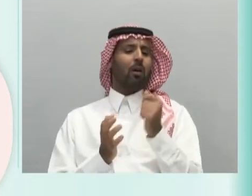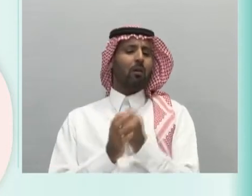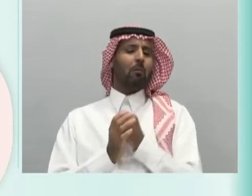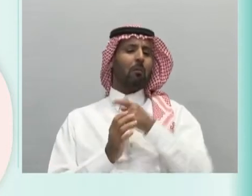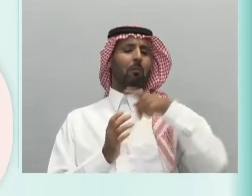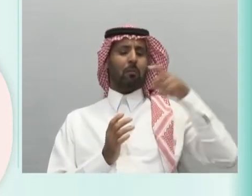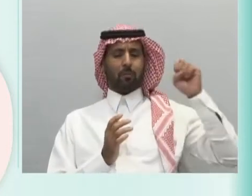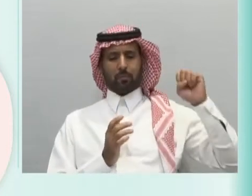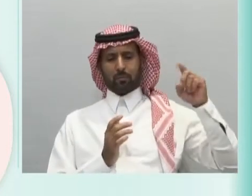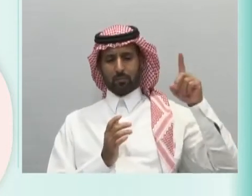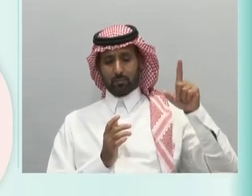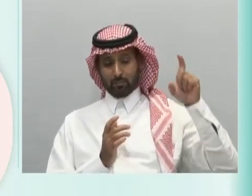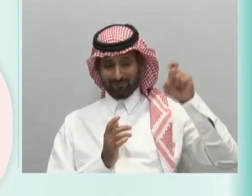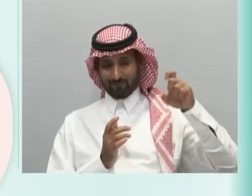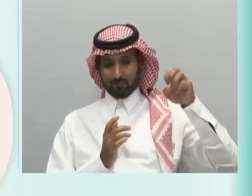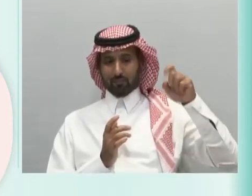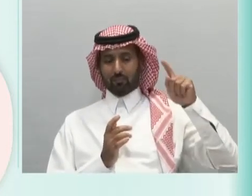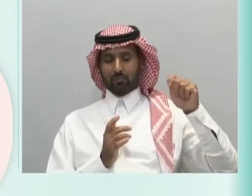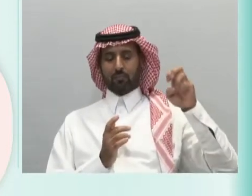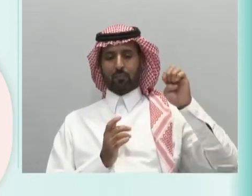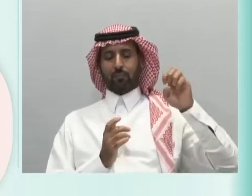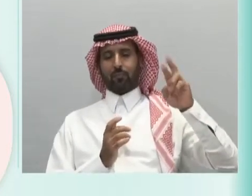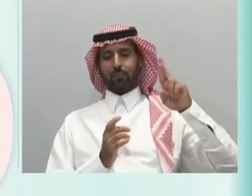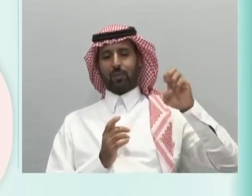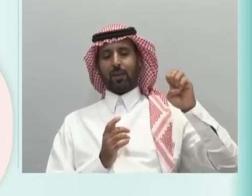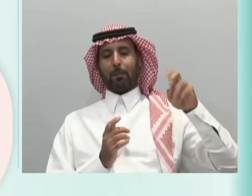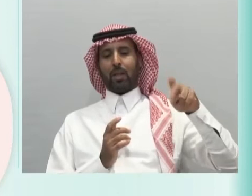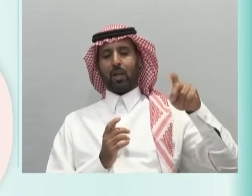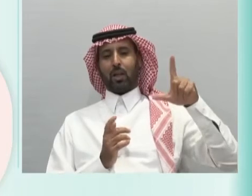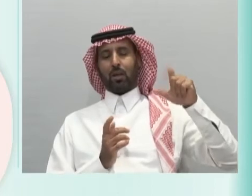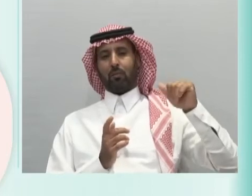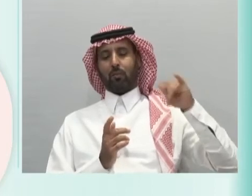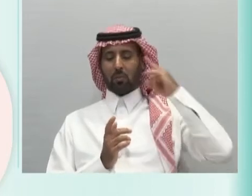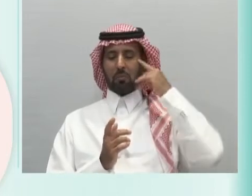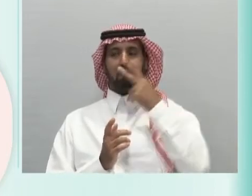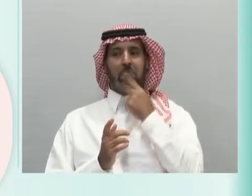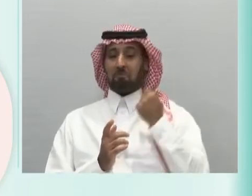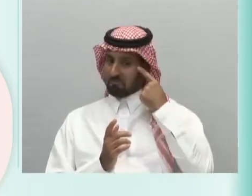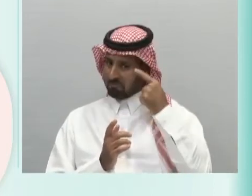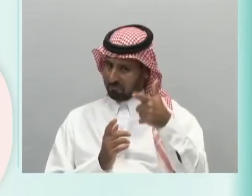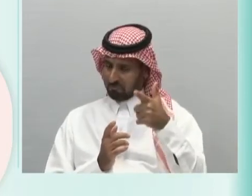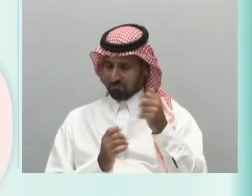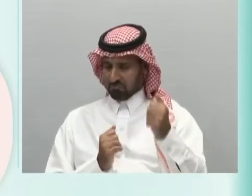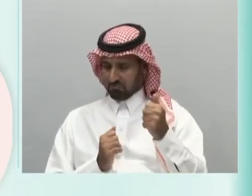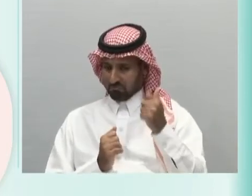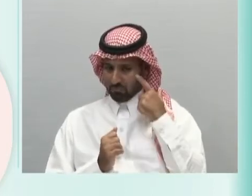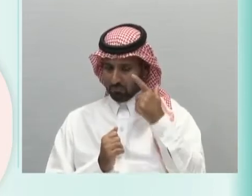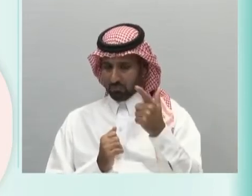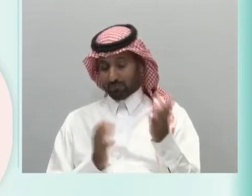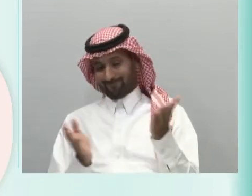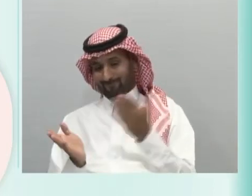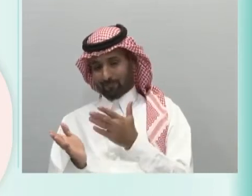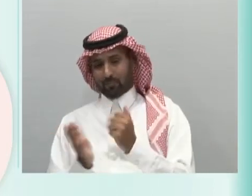to describe something as extremely beautiful, how do you say it? Stunning. Okay, so stunning